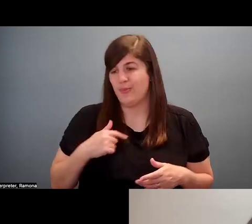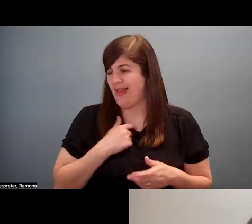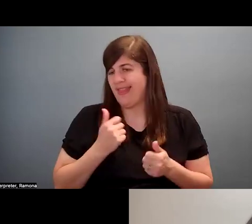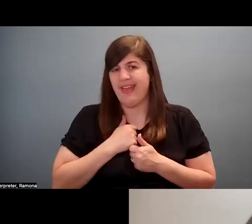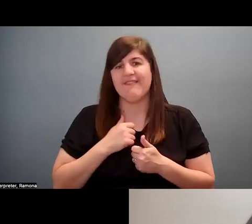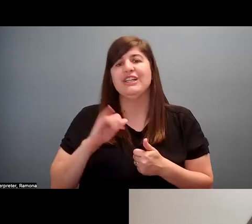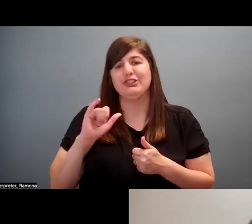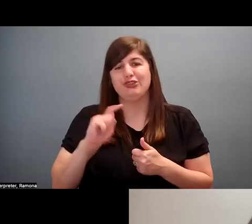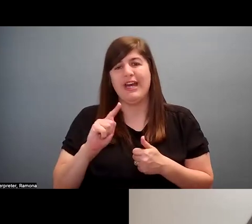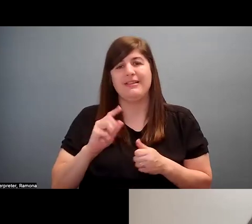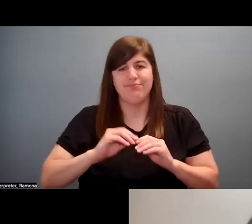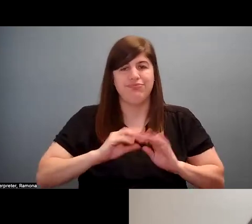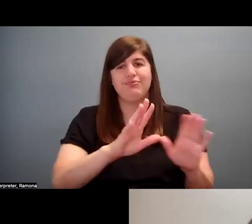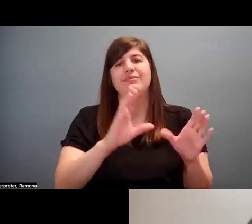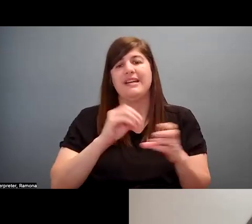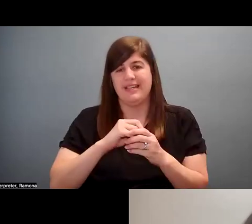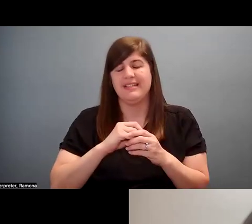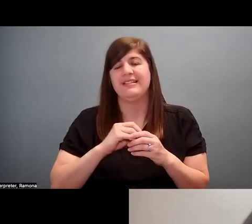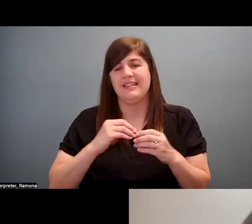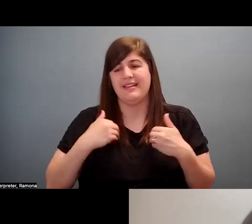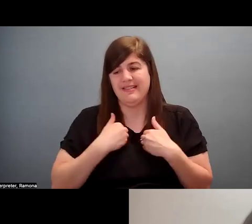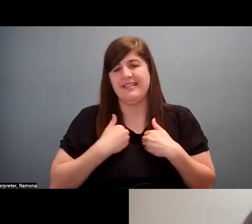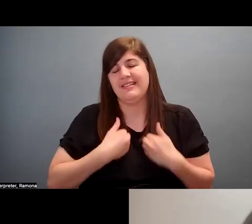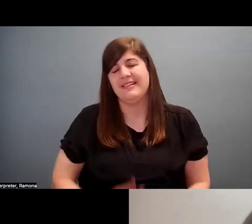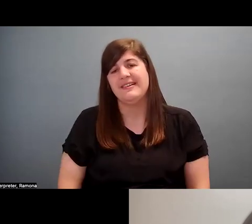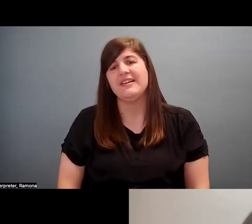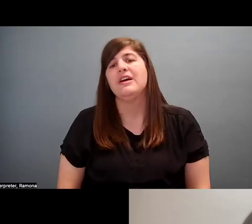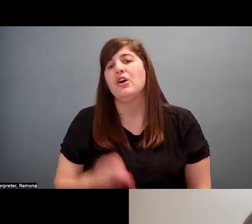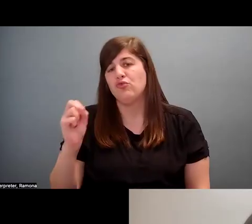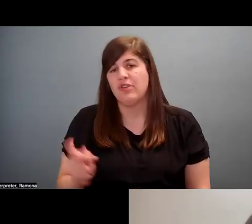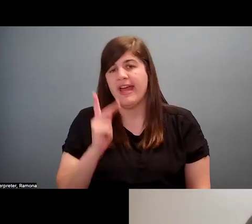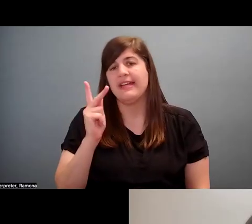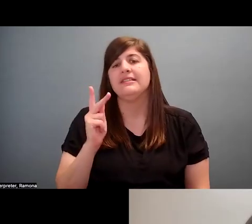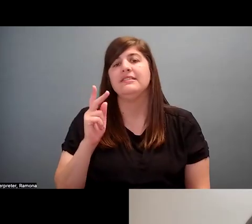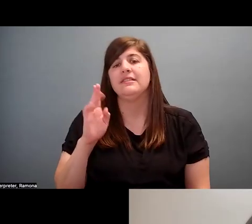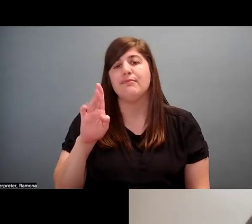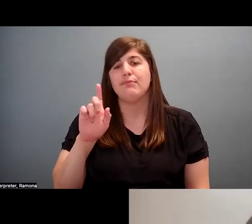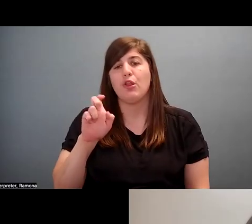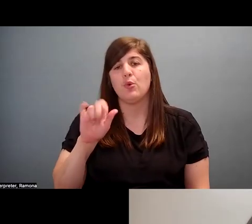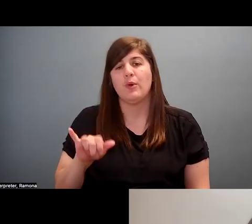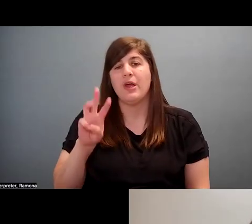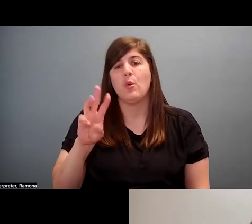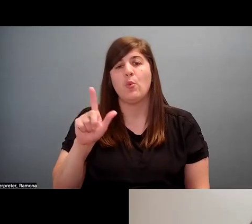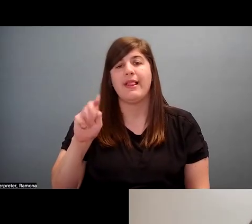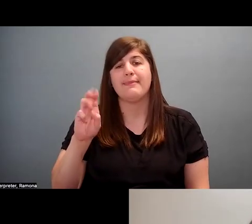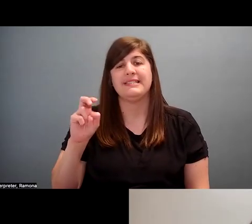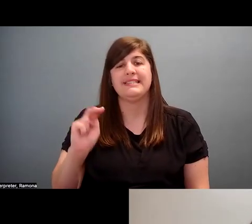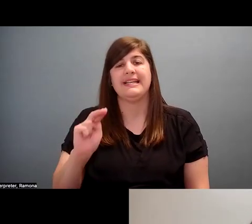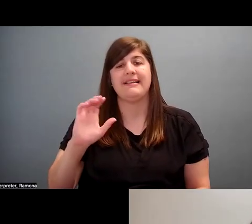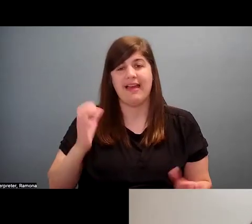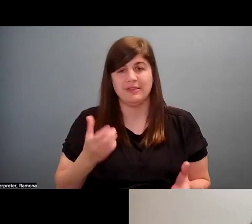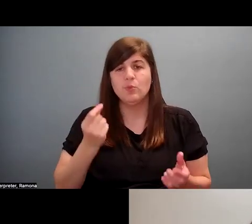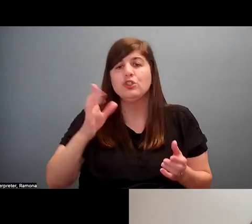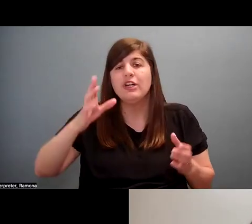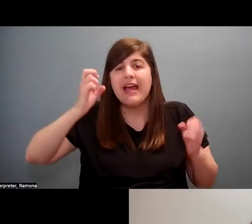jet propulsion moment and an Yeah. invertebrate. Um, all right. Bluey Williams's class says, what is your education to work in this field? What